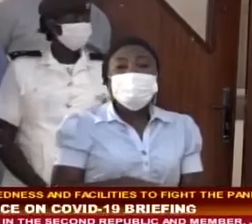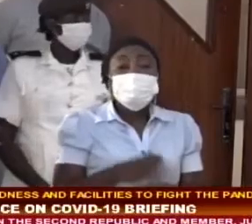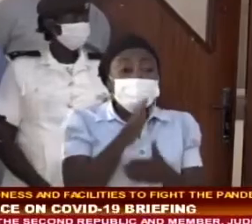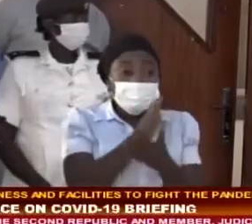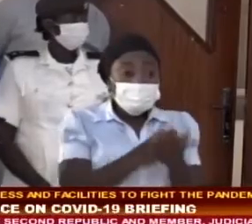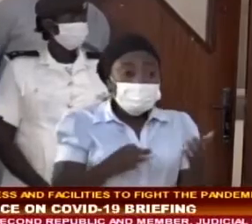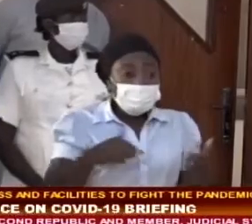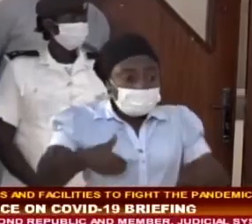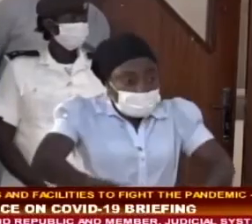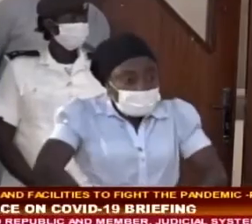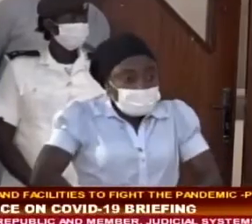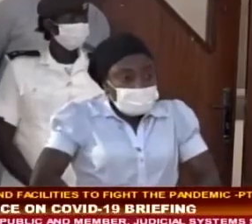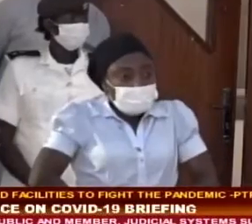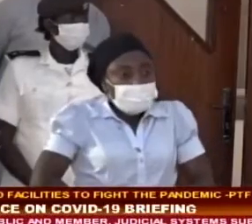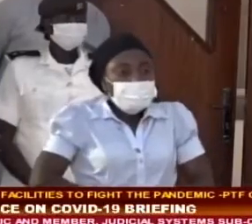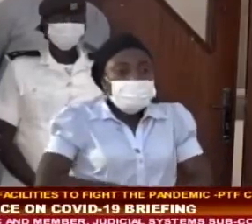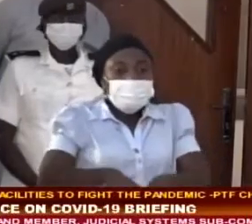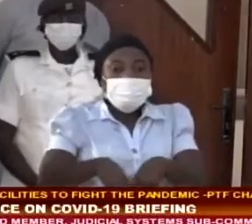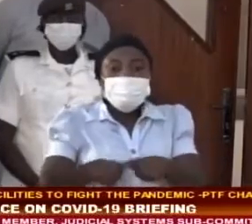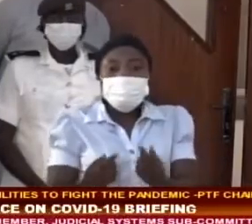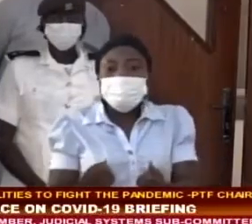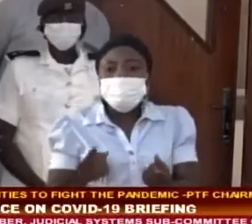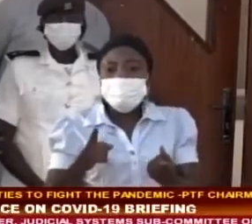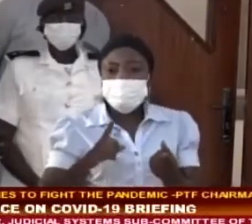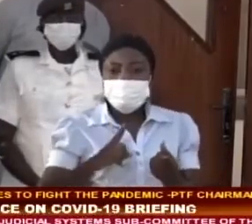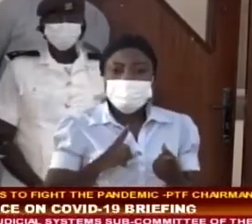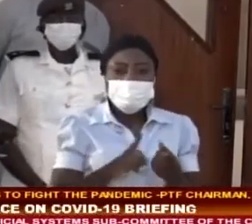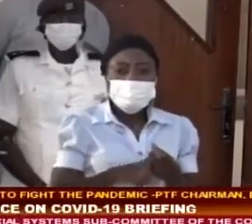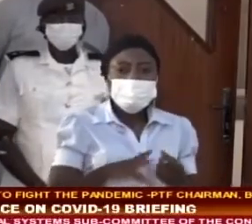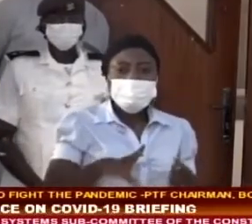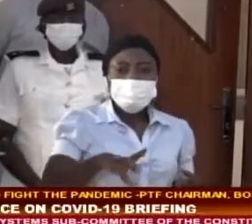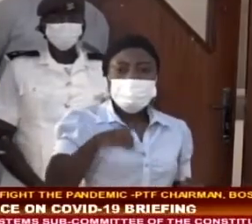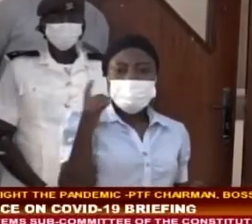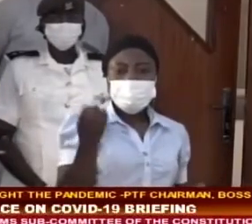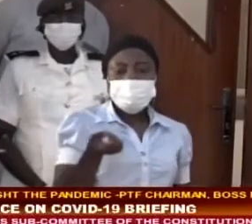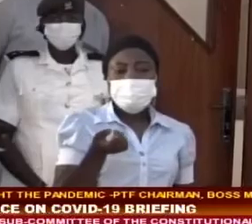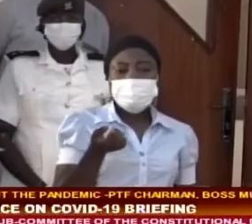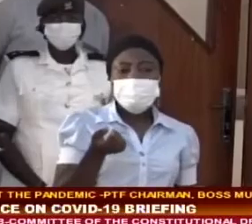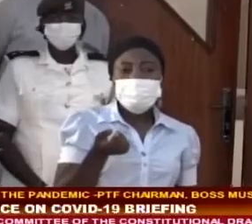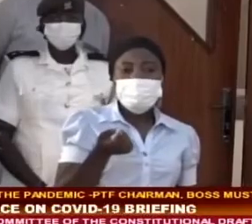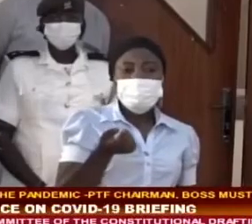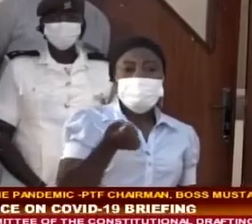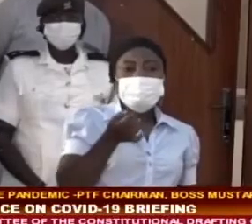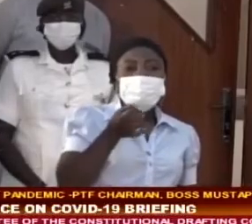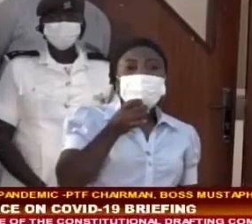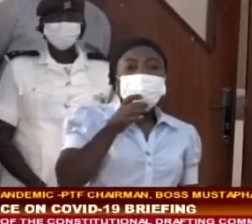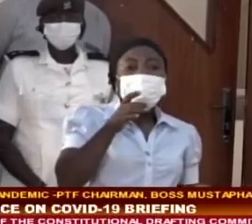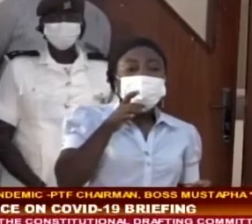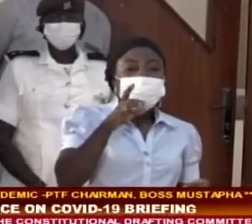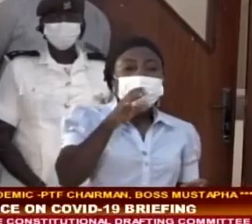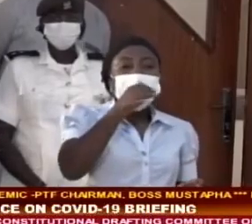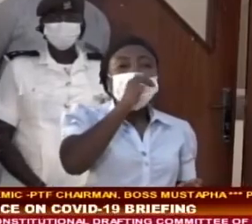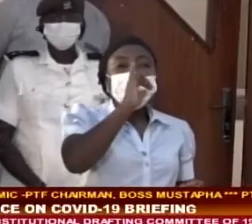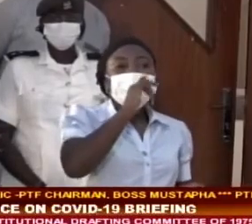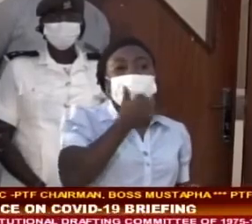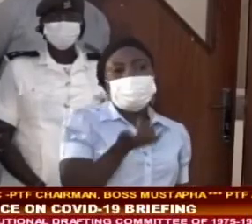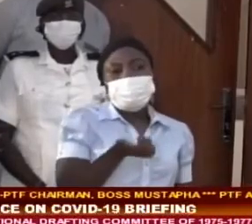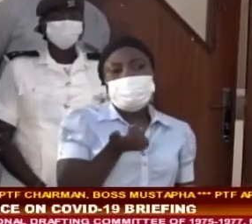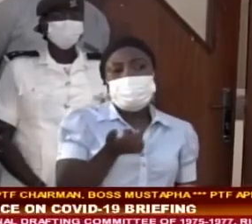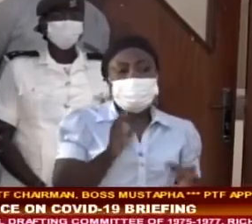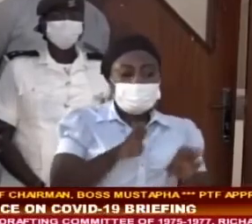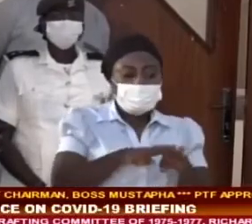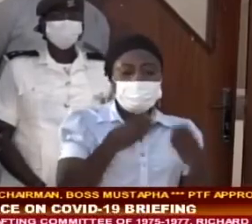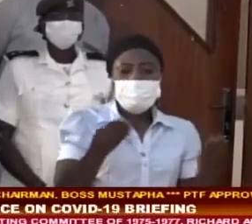some of our youth are engaging in taking cannabis openly, especially from the area where I stay. So I don't